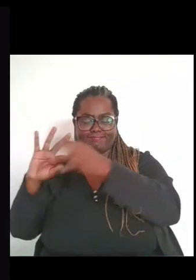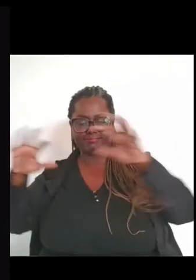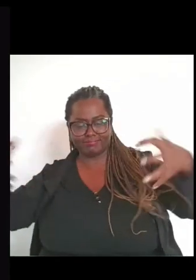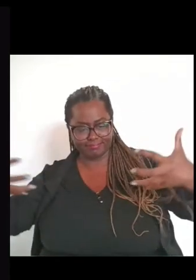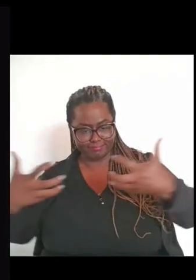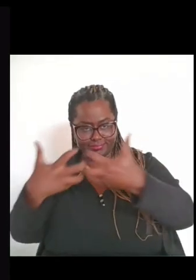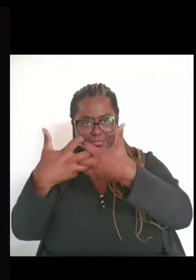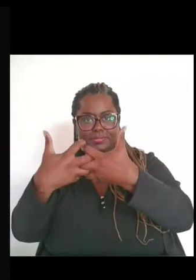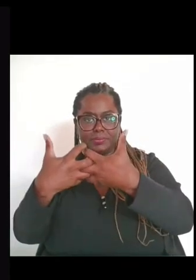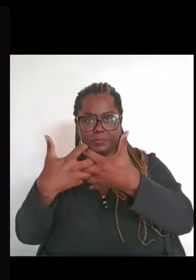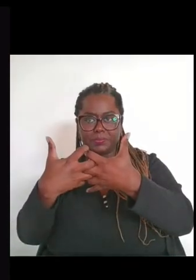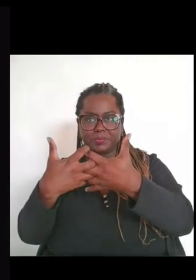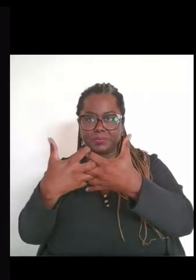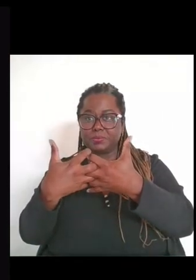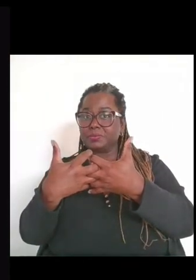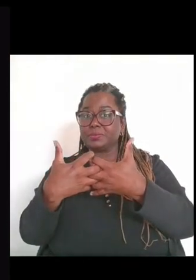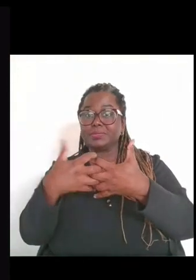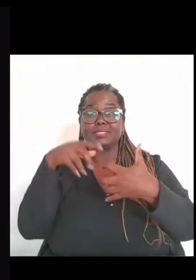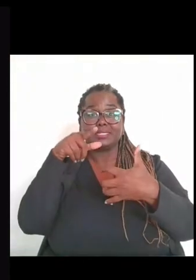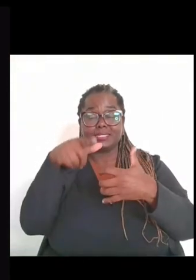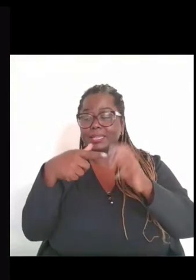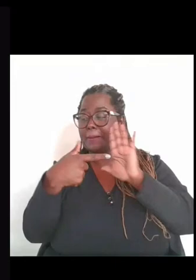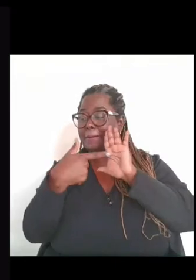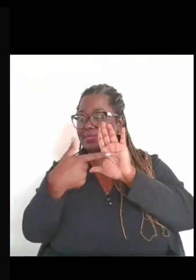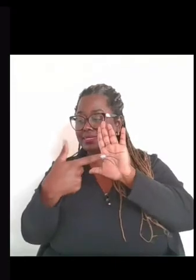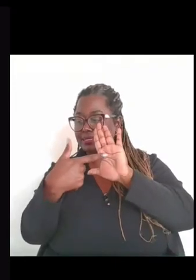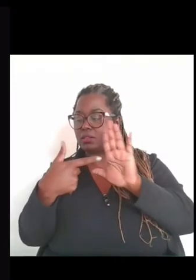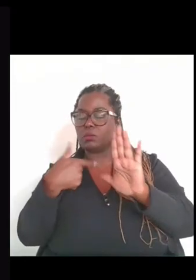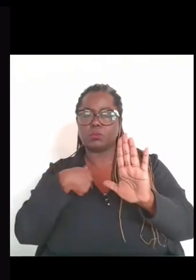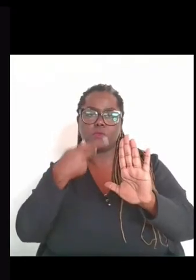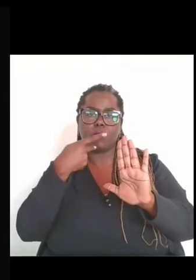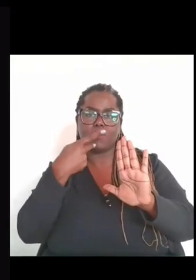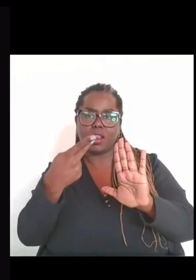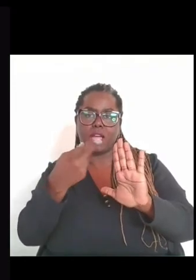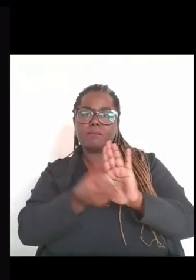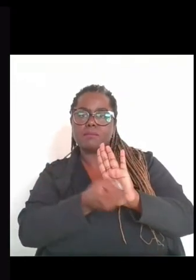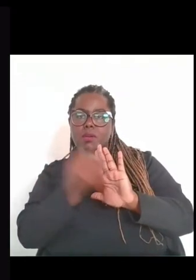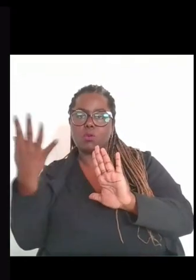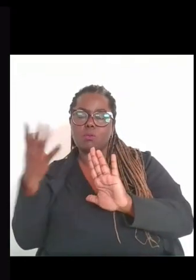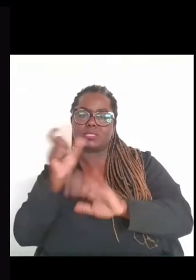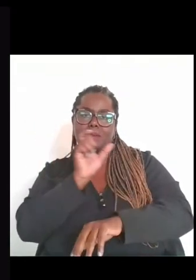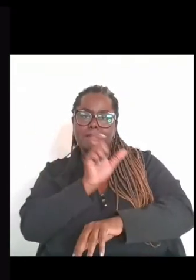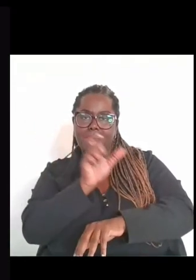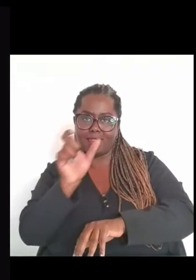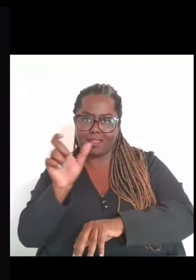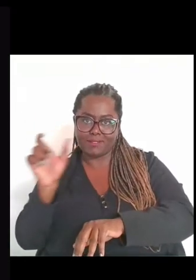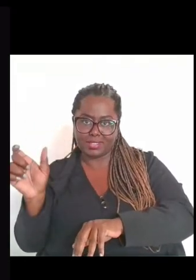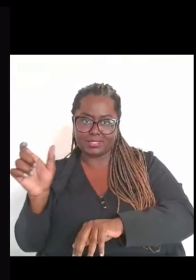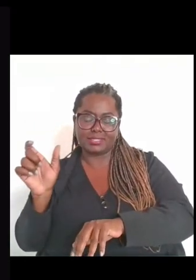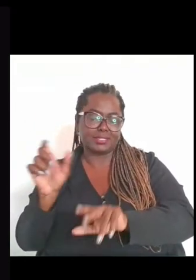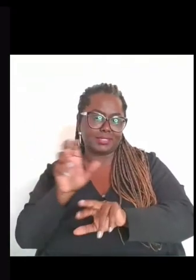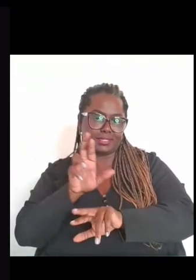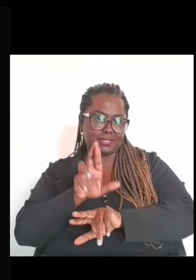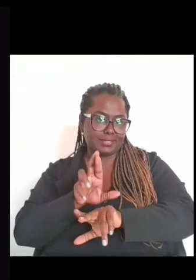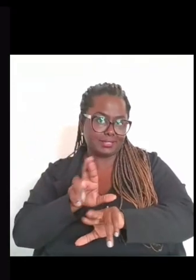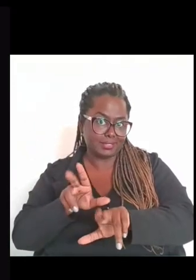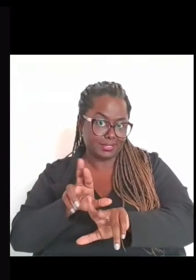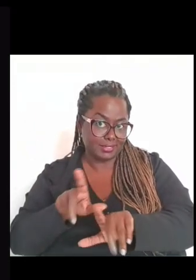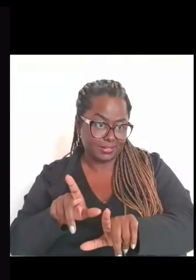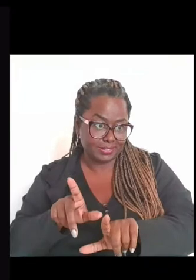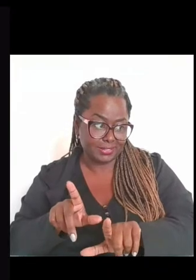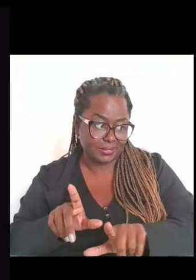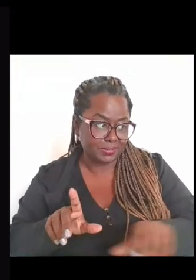presentation is a closer term and I'll keep repeating it